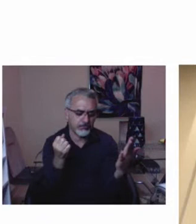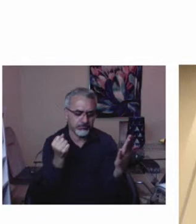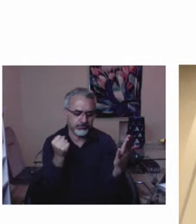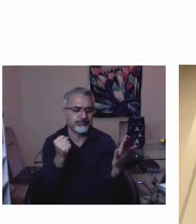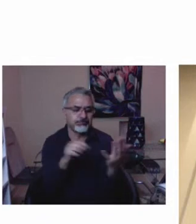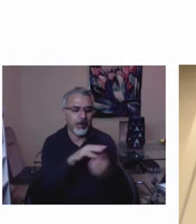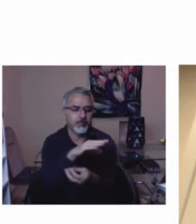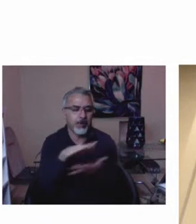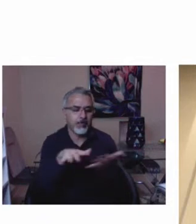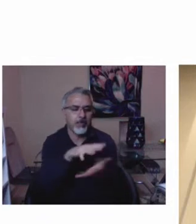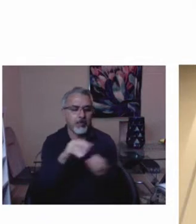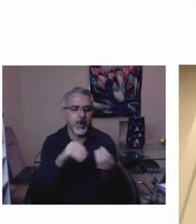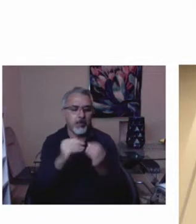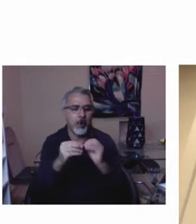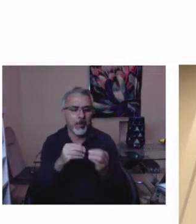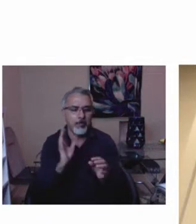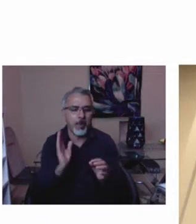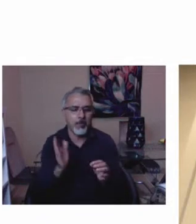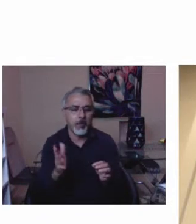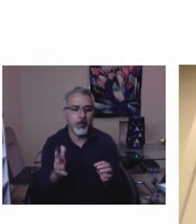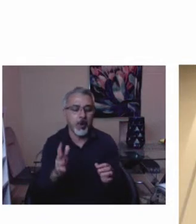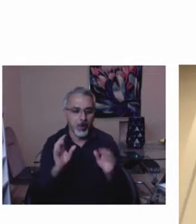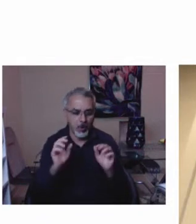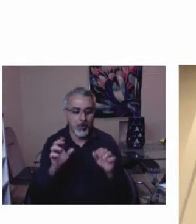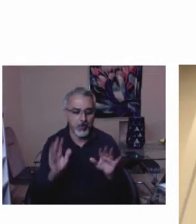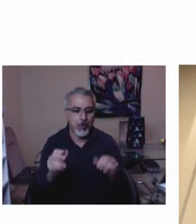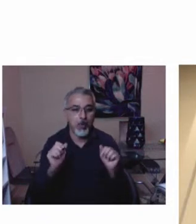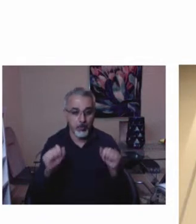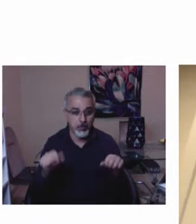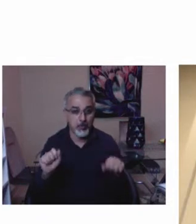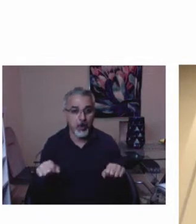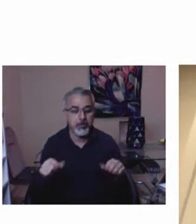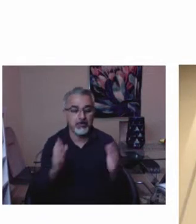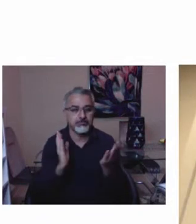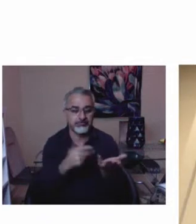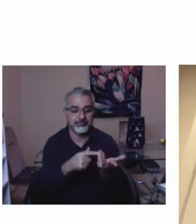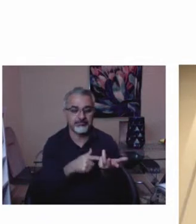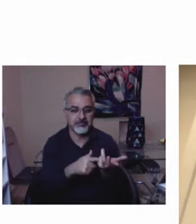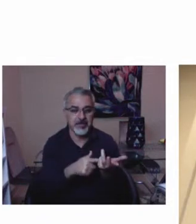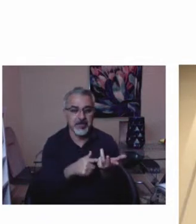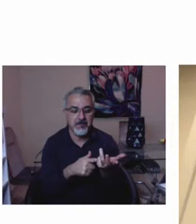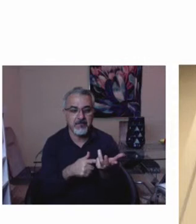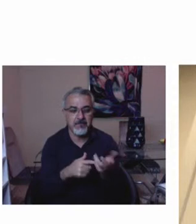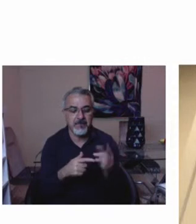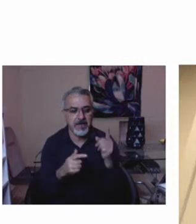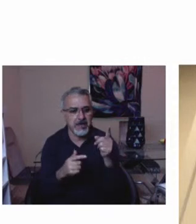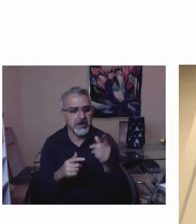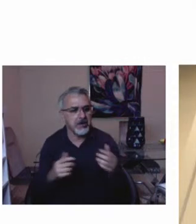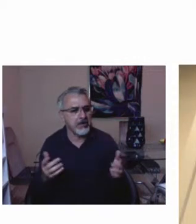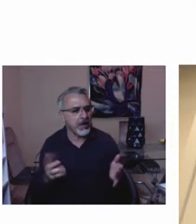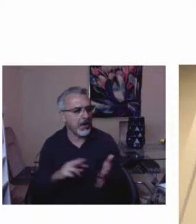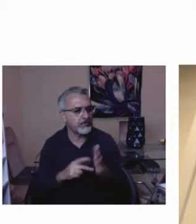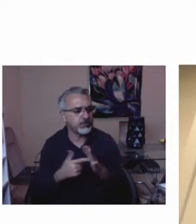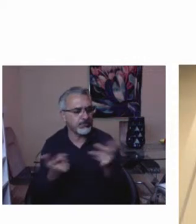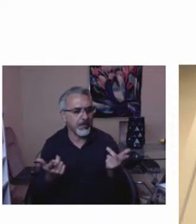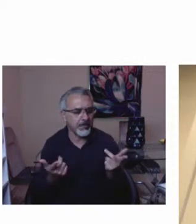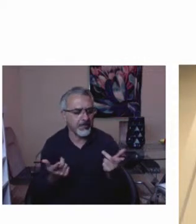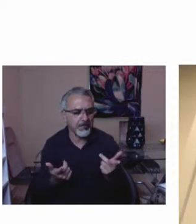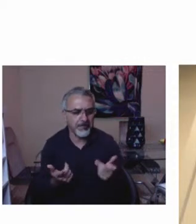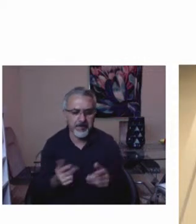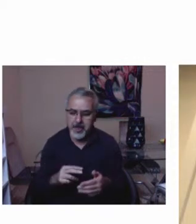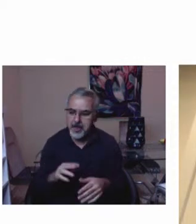discussing, what are we tracking exactly? Should we be tracking funding streams and allocations, or should we be tracking actual